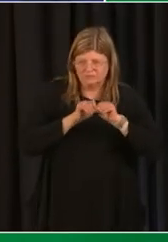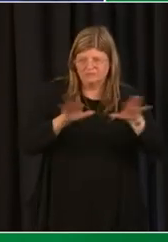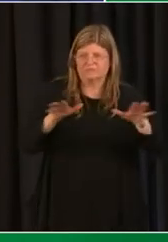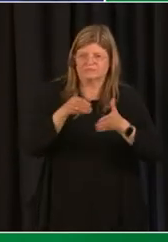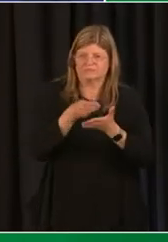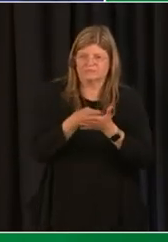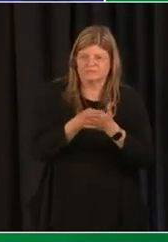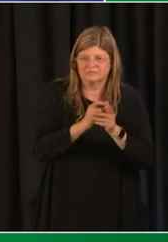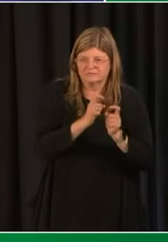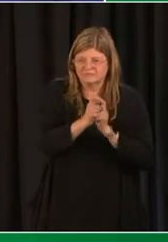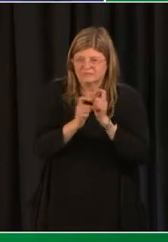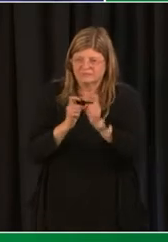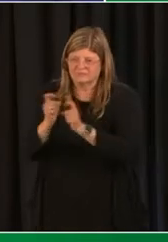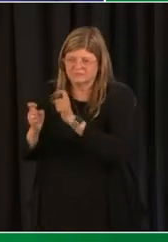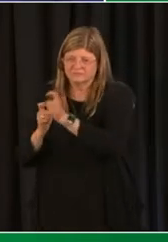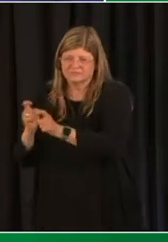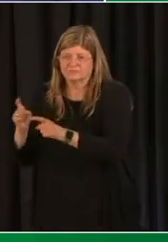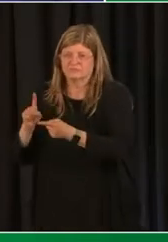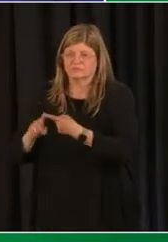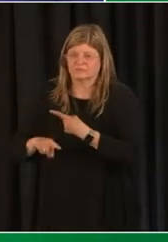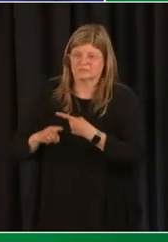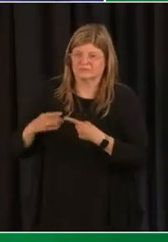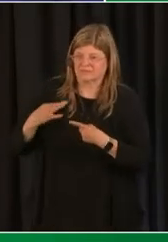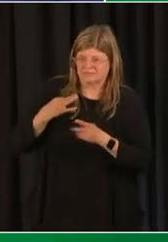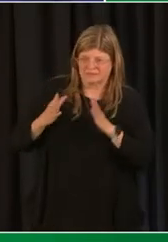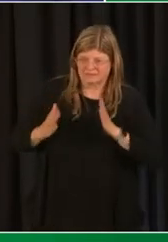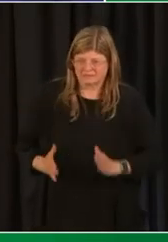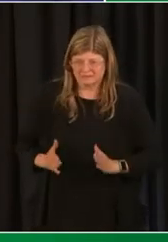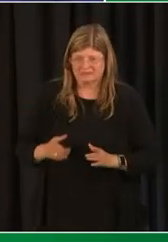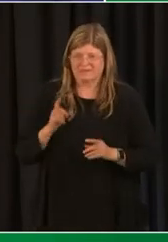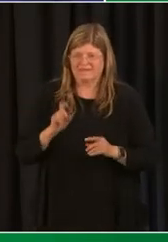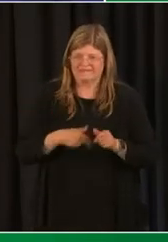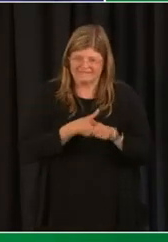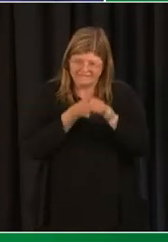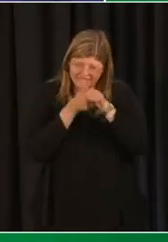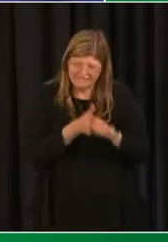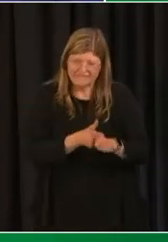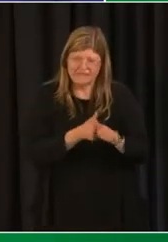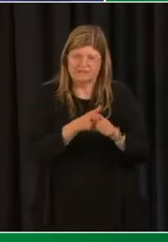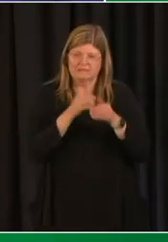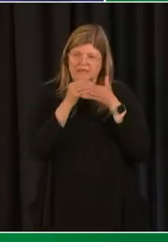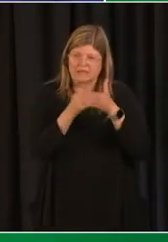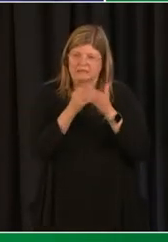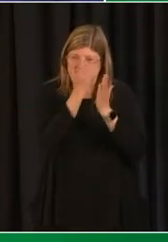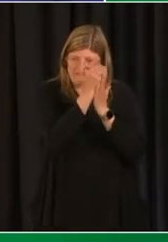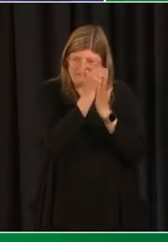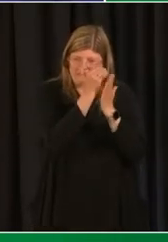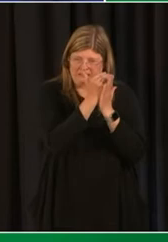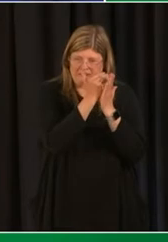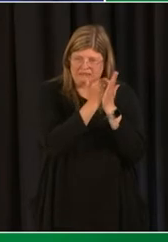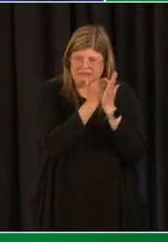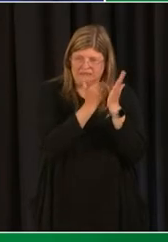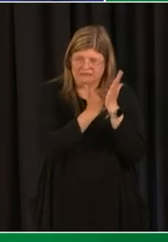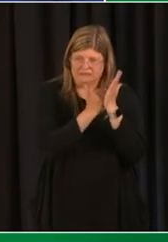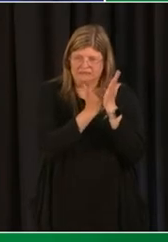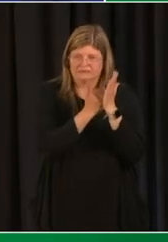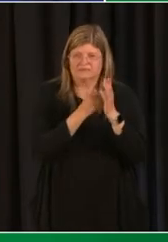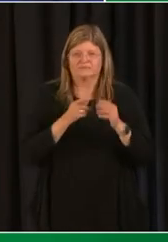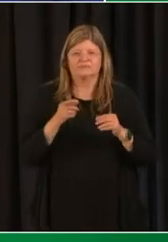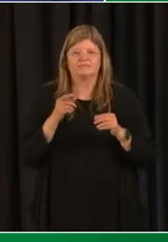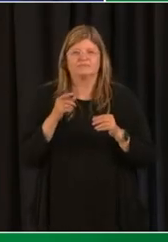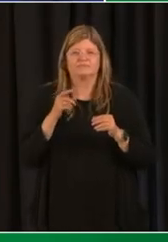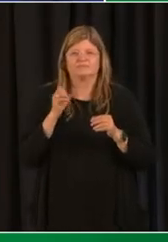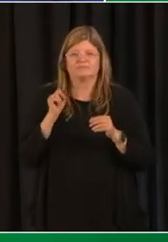we're distributing it to are eligible, and we're following the federal guidelines in doing so. We don't want to see any of the funds